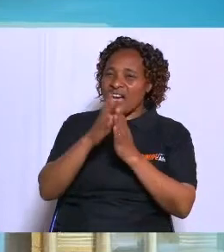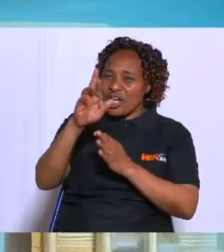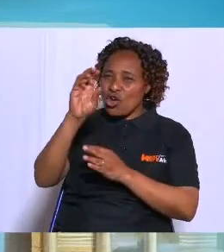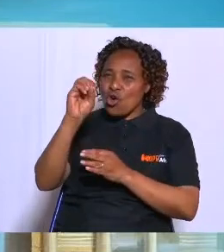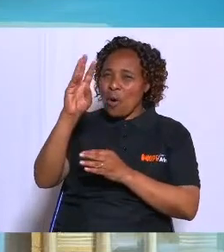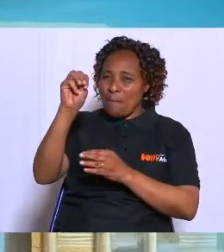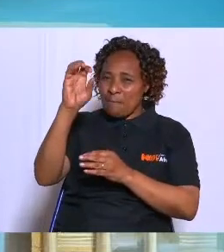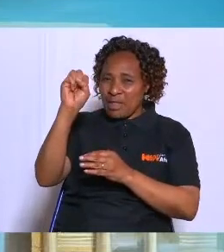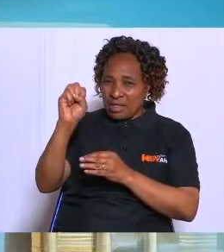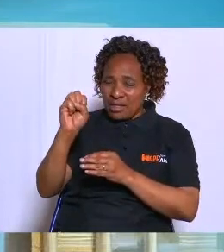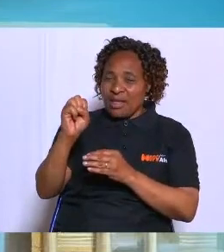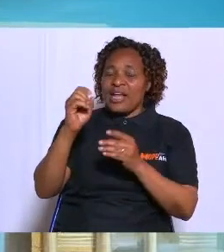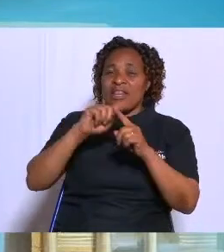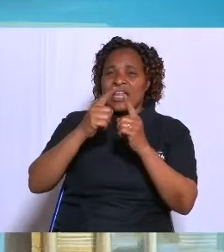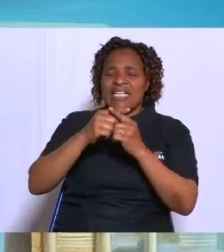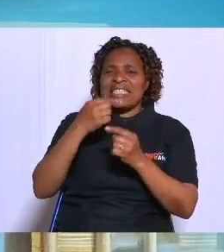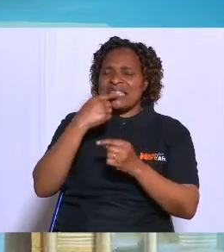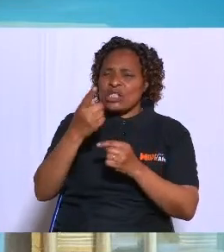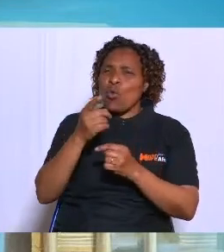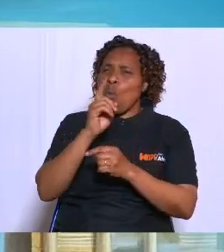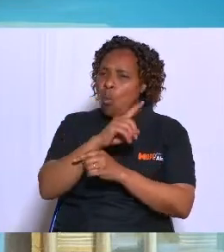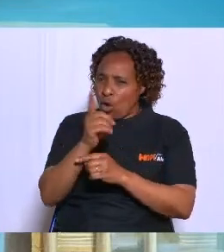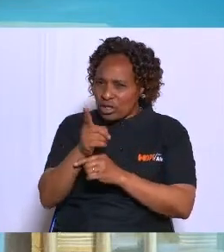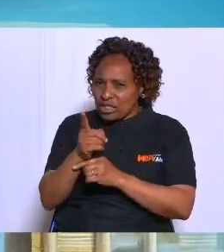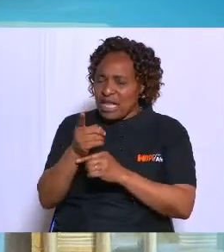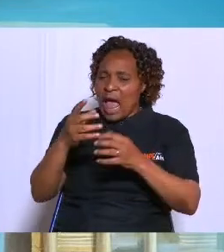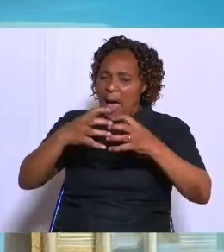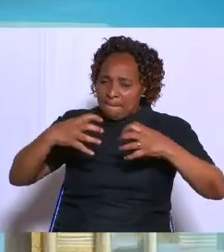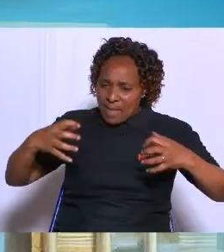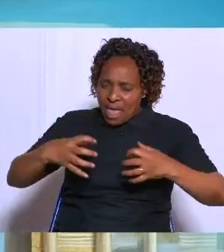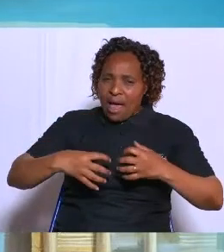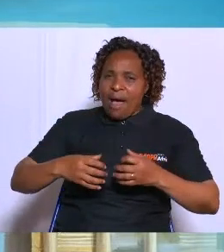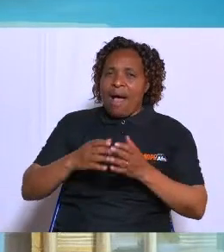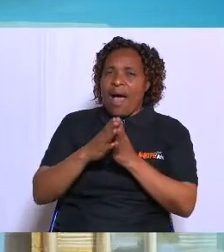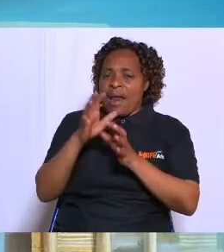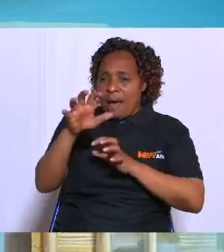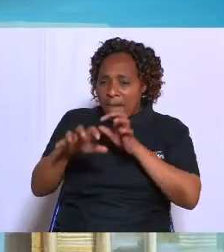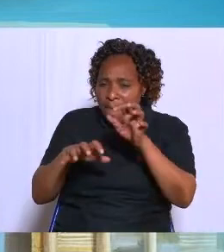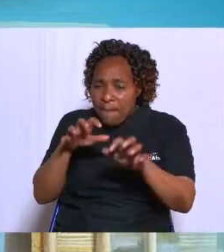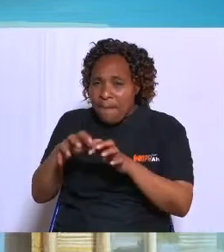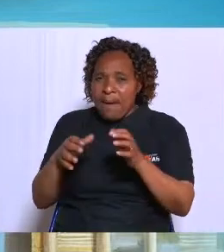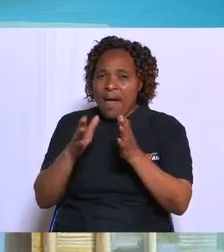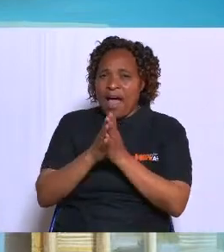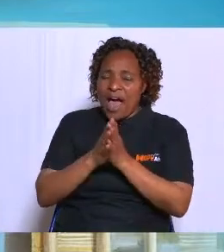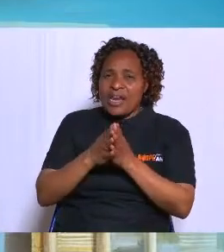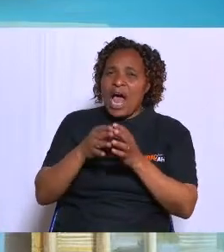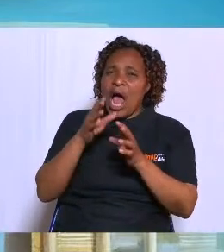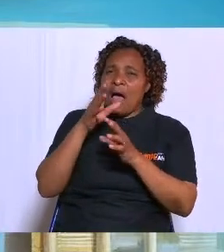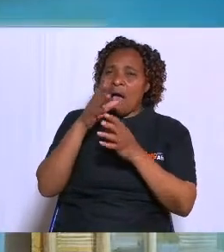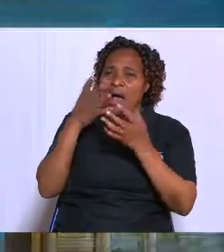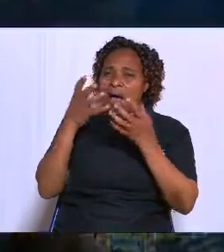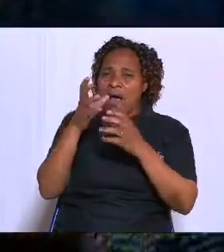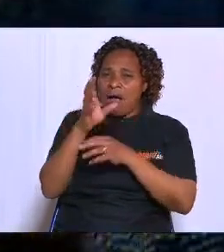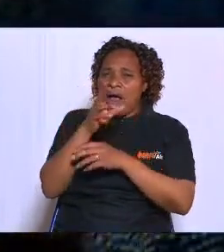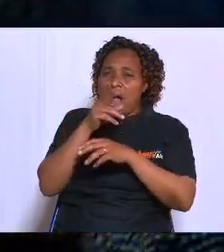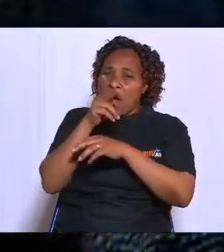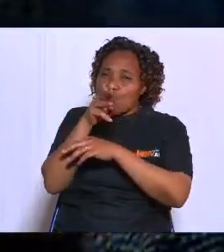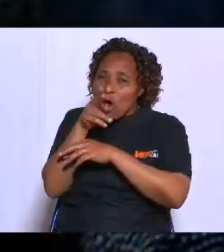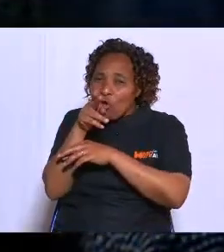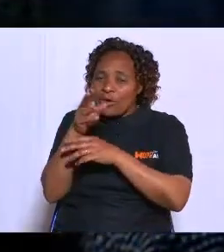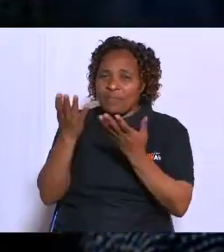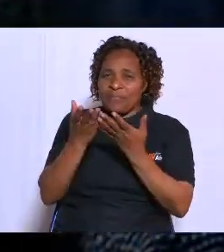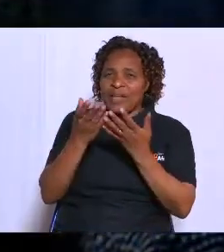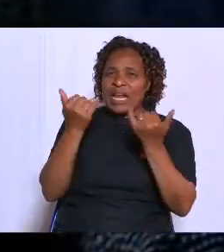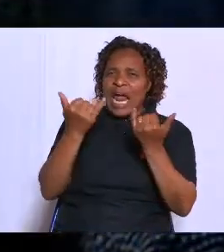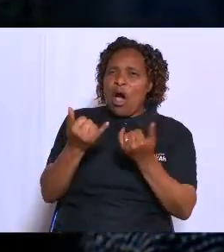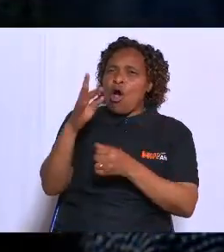them in animal figures like as a lion a bear a leopard and a dragon and then the Bible talks about the breakup of